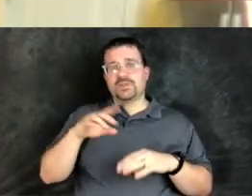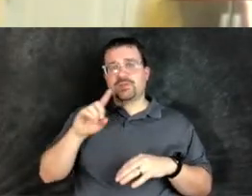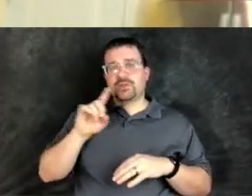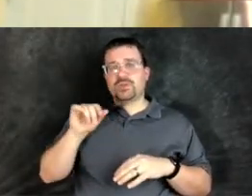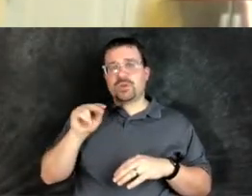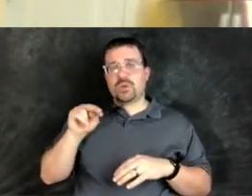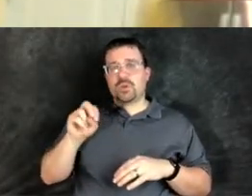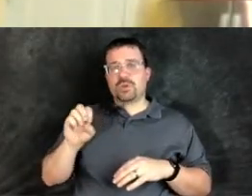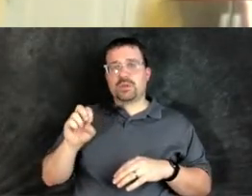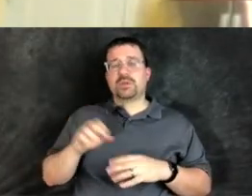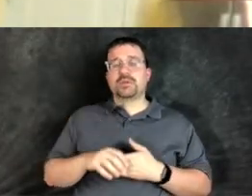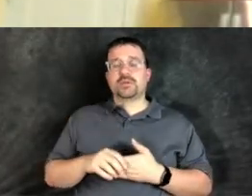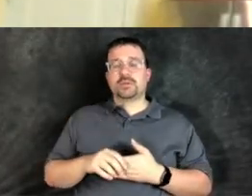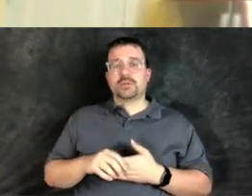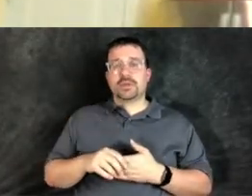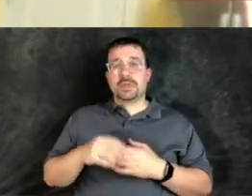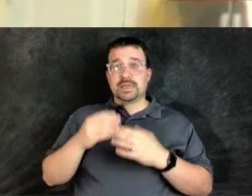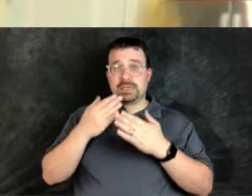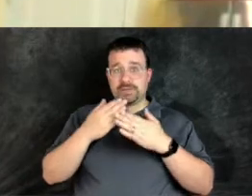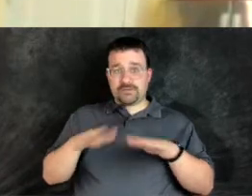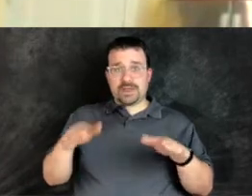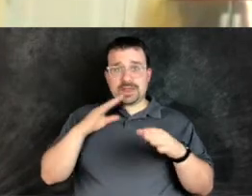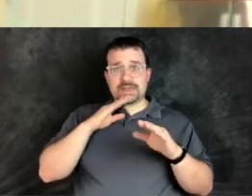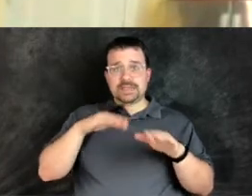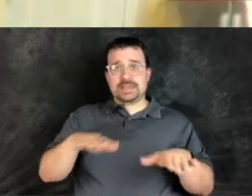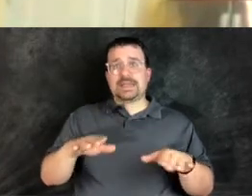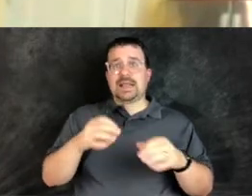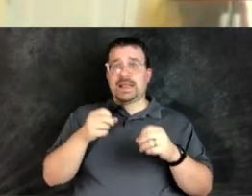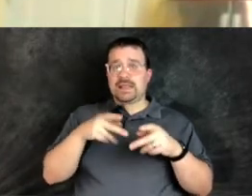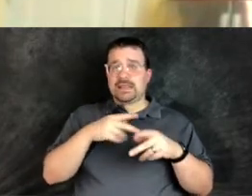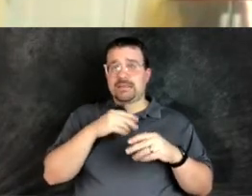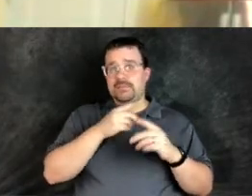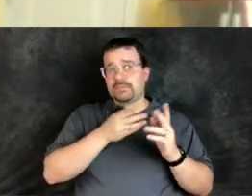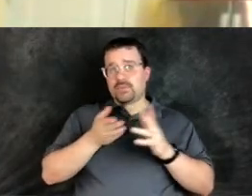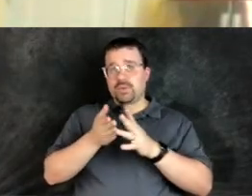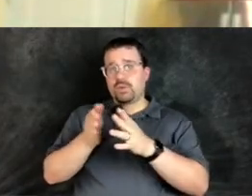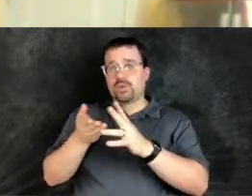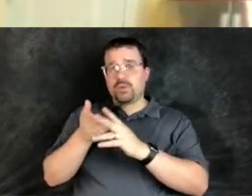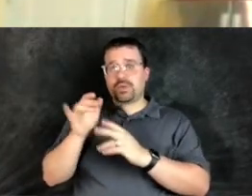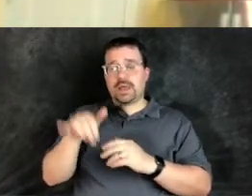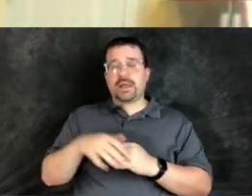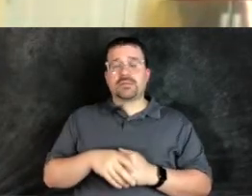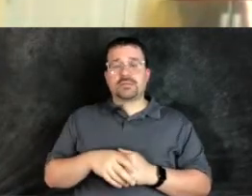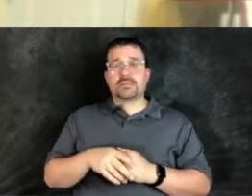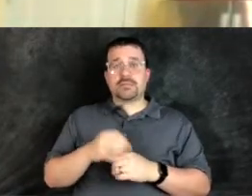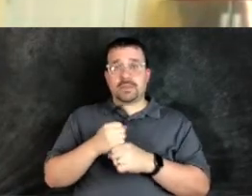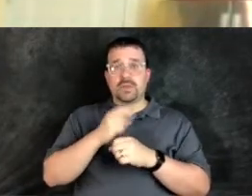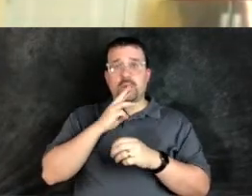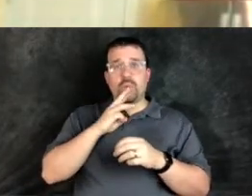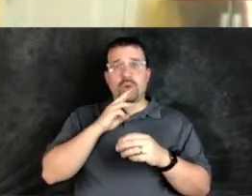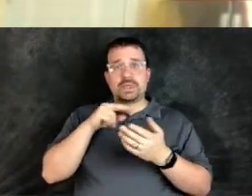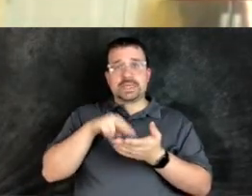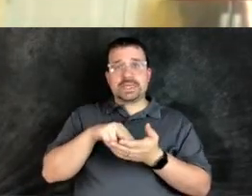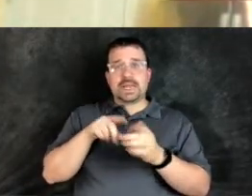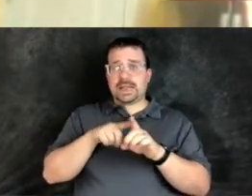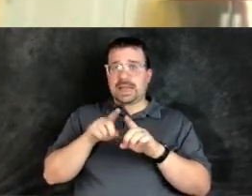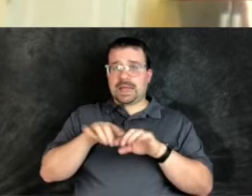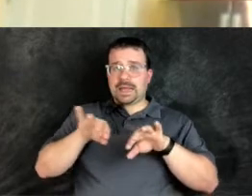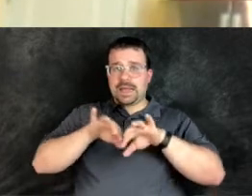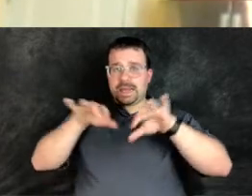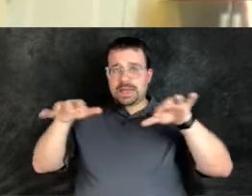Zoan. He divided the sea and let them pass through it, and made the waters stand like a